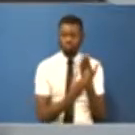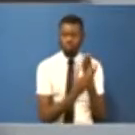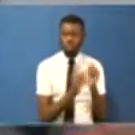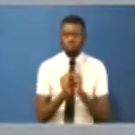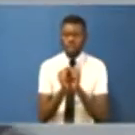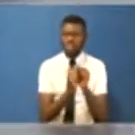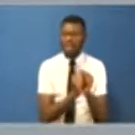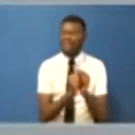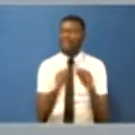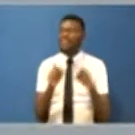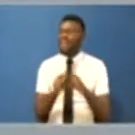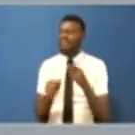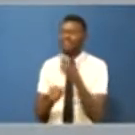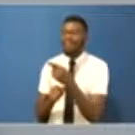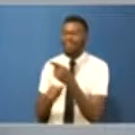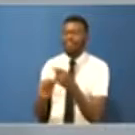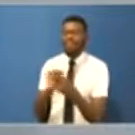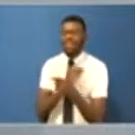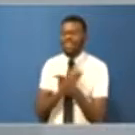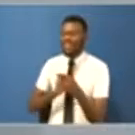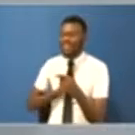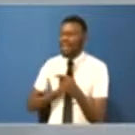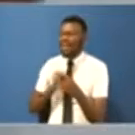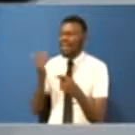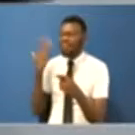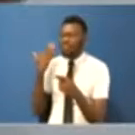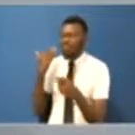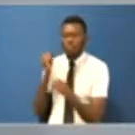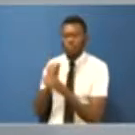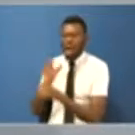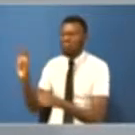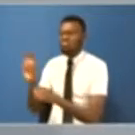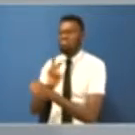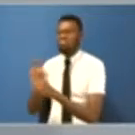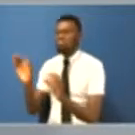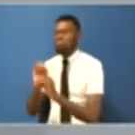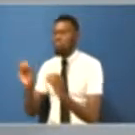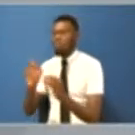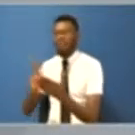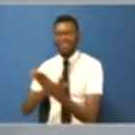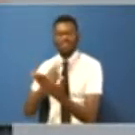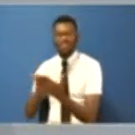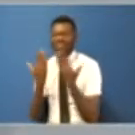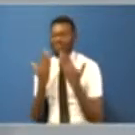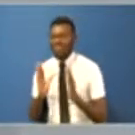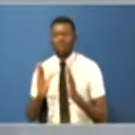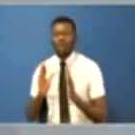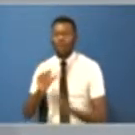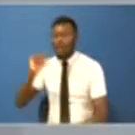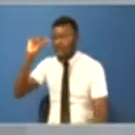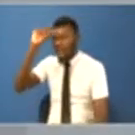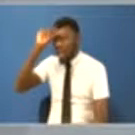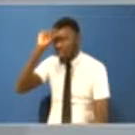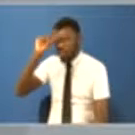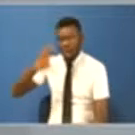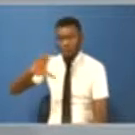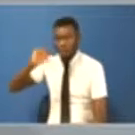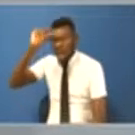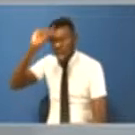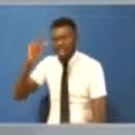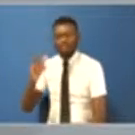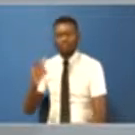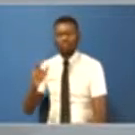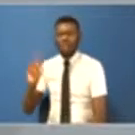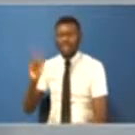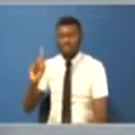senator who was supposed to be overseeing they all failed so then the government has to be like nairobi is in a